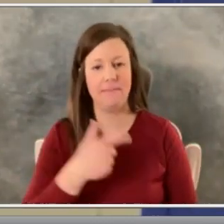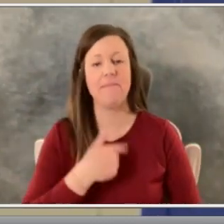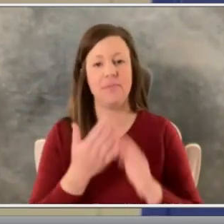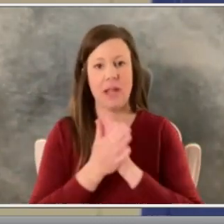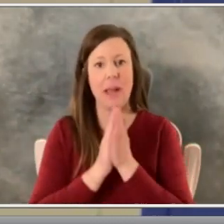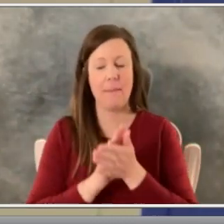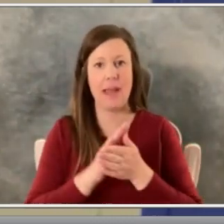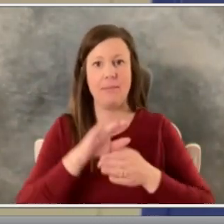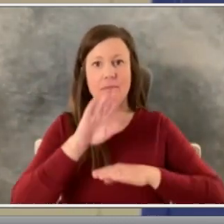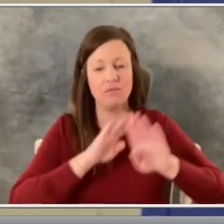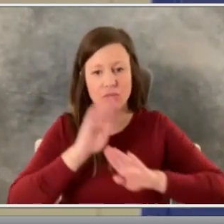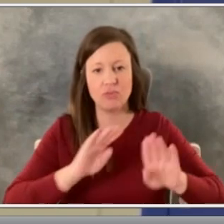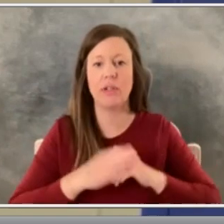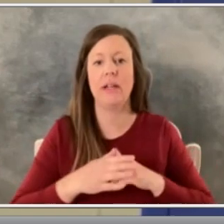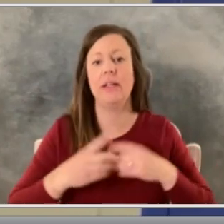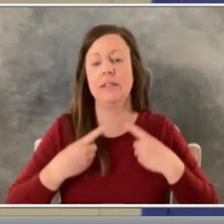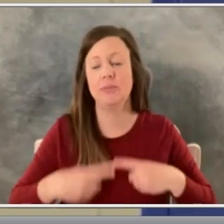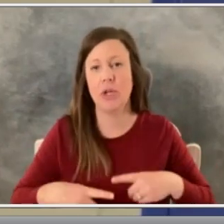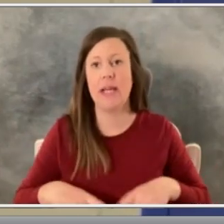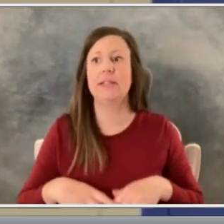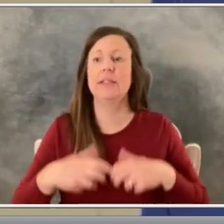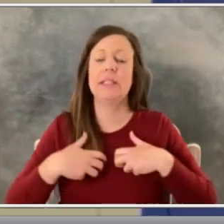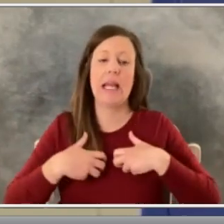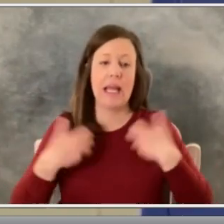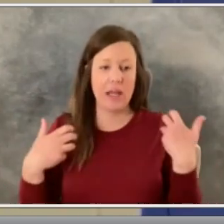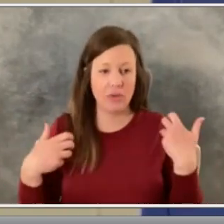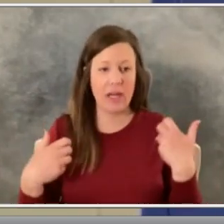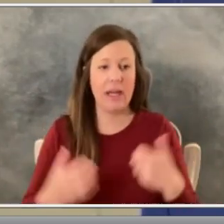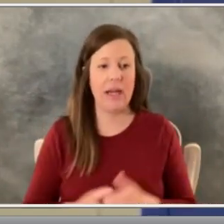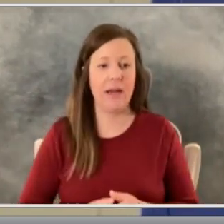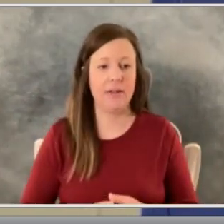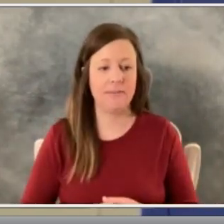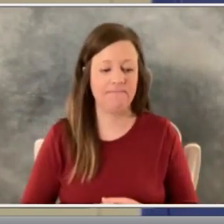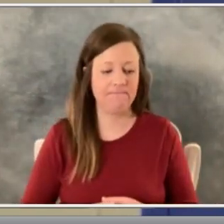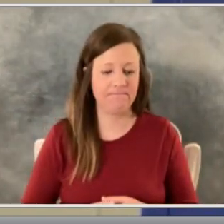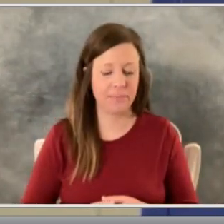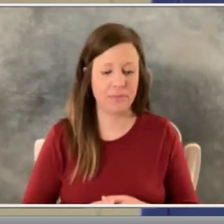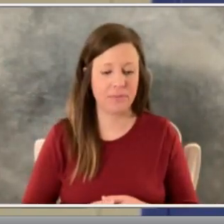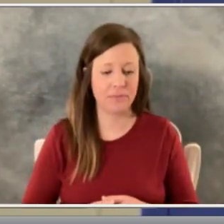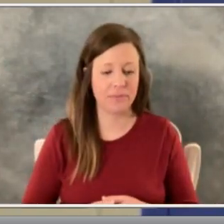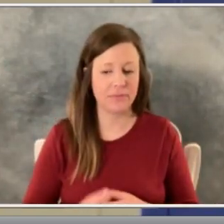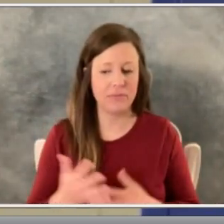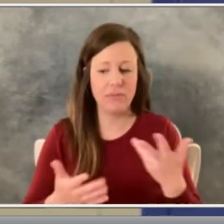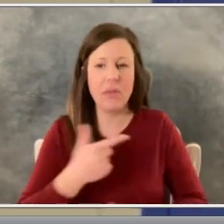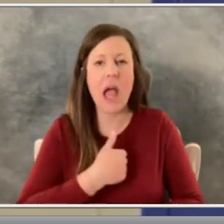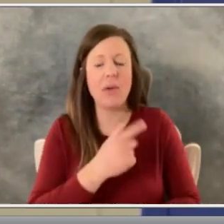depressed, angry. I was battling my